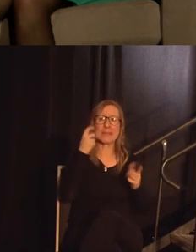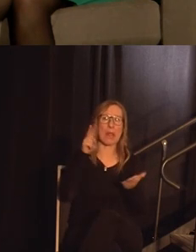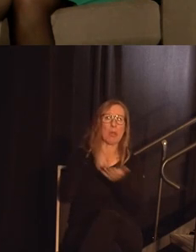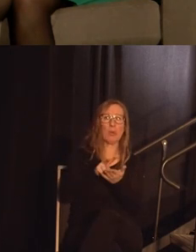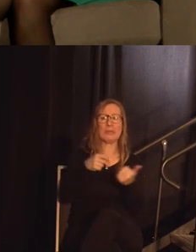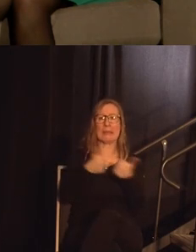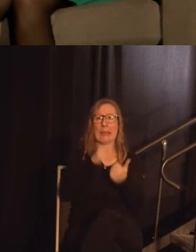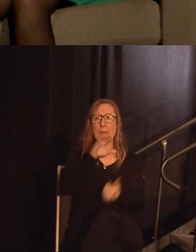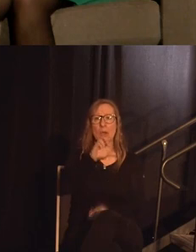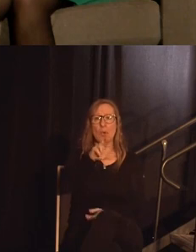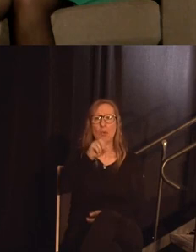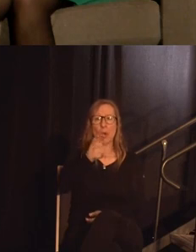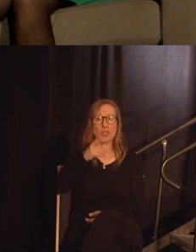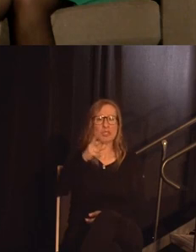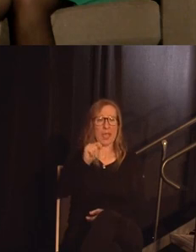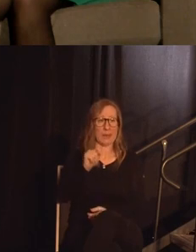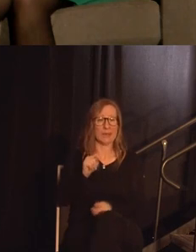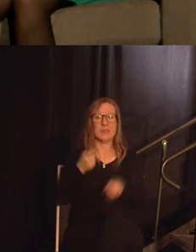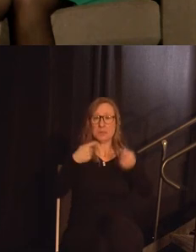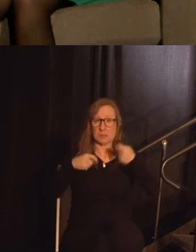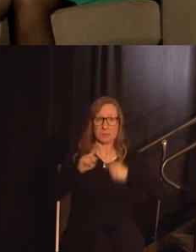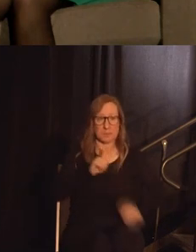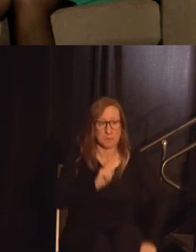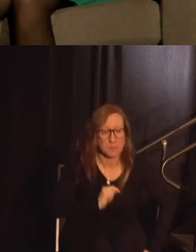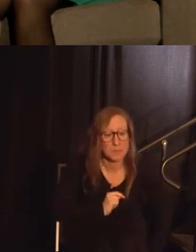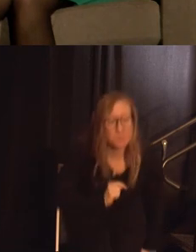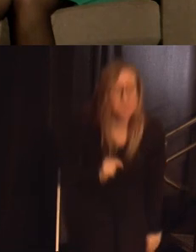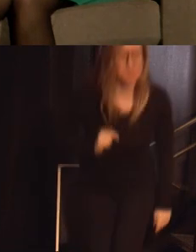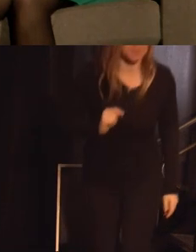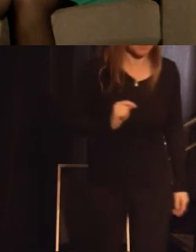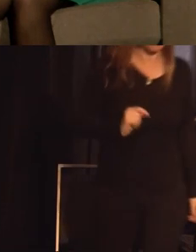1 foot tall baby with a mustache.